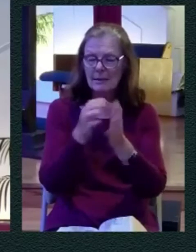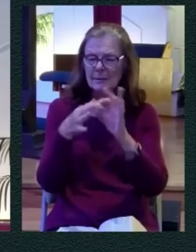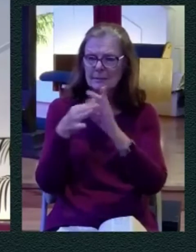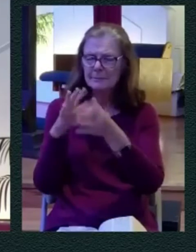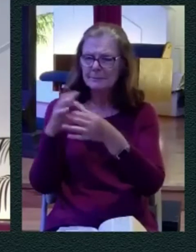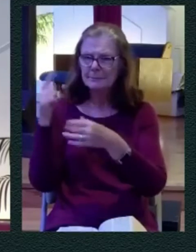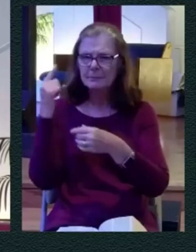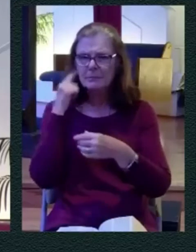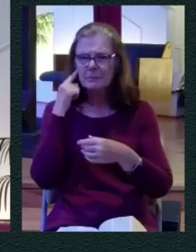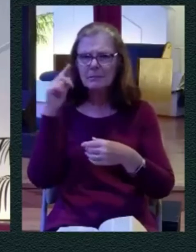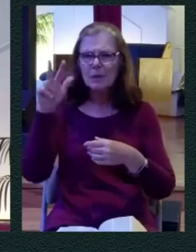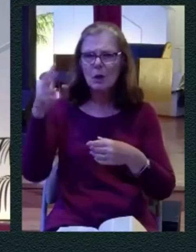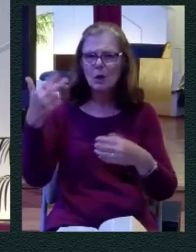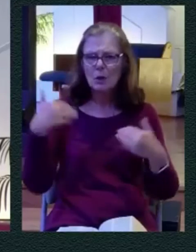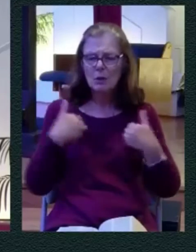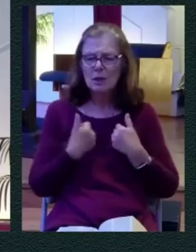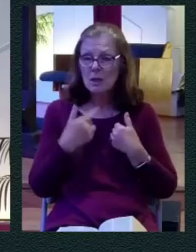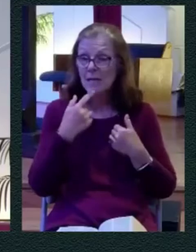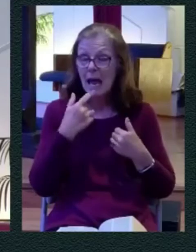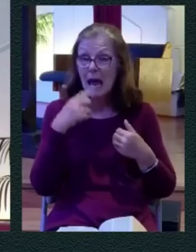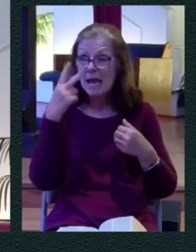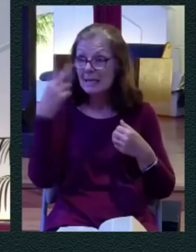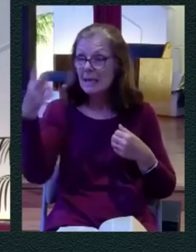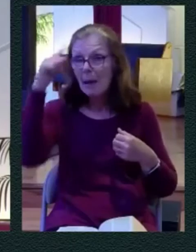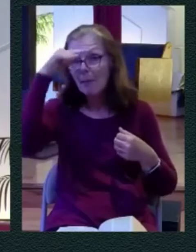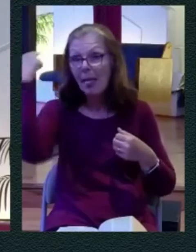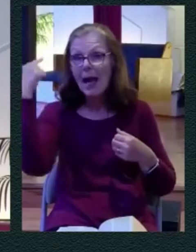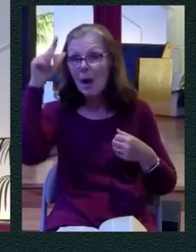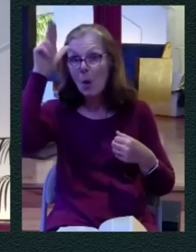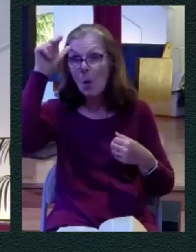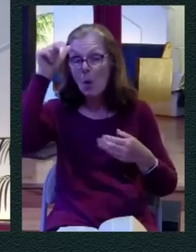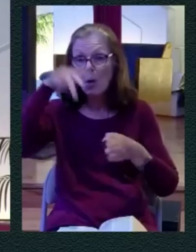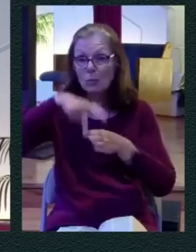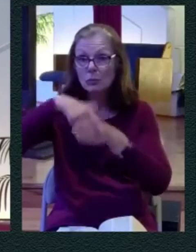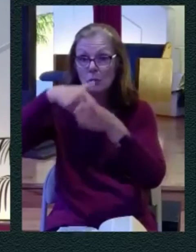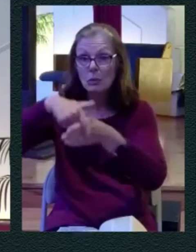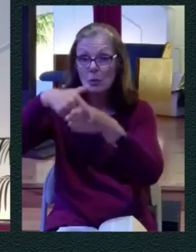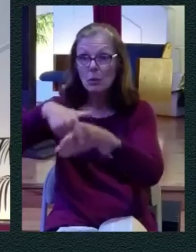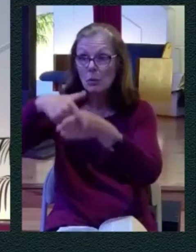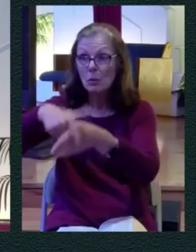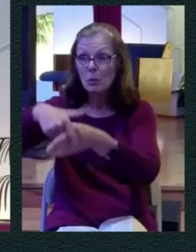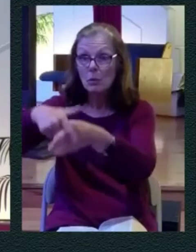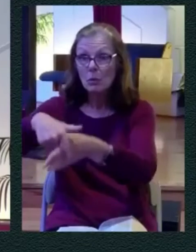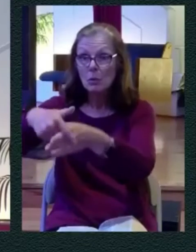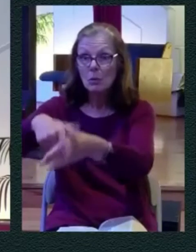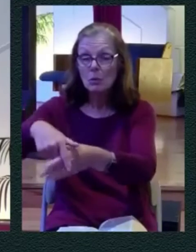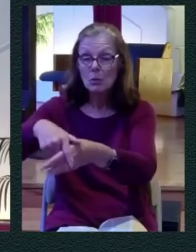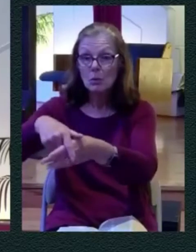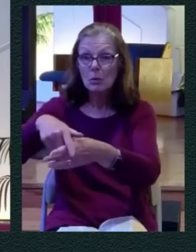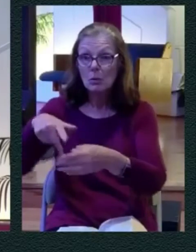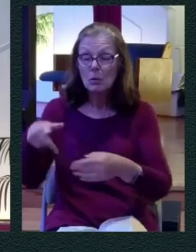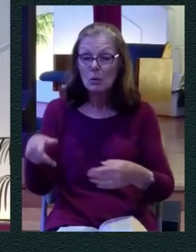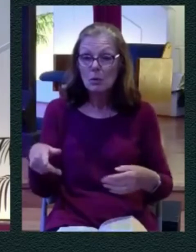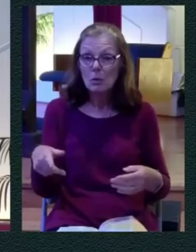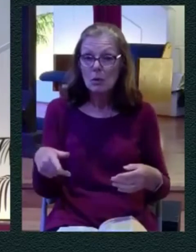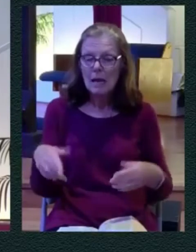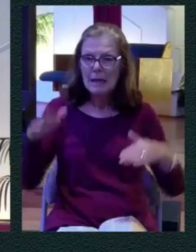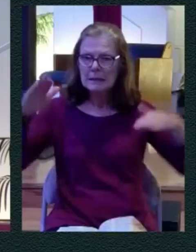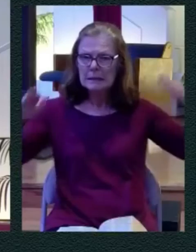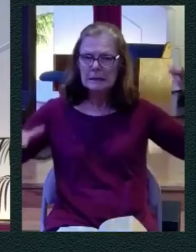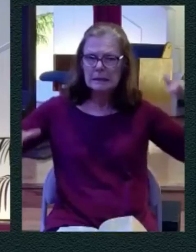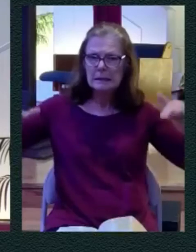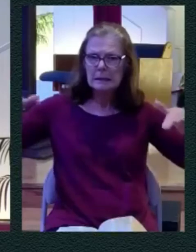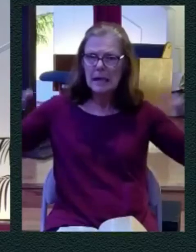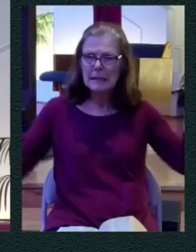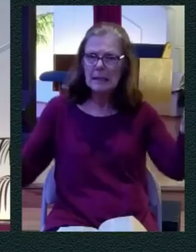Come. I looked, and behold, a black horse. And he who sat on it had a pair of scales in his hand. And I heard something like